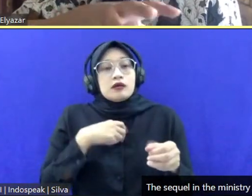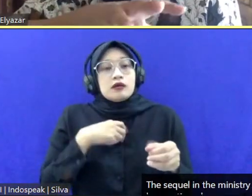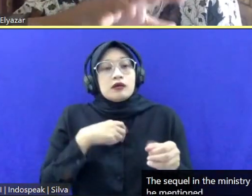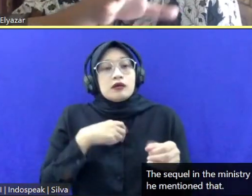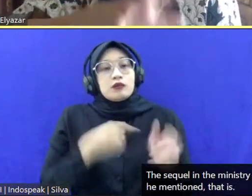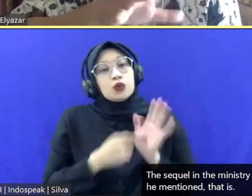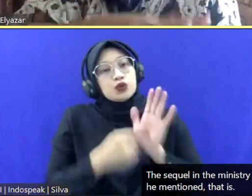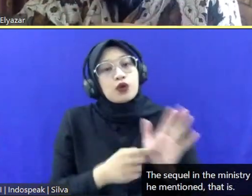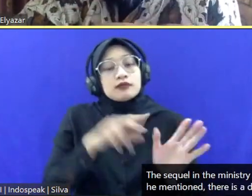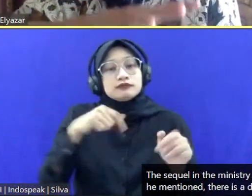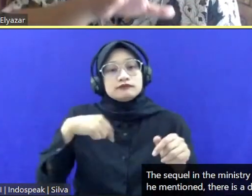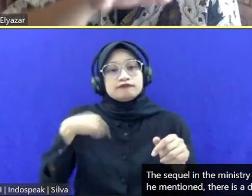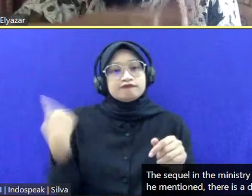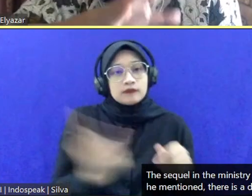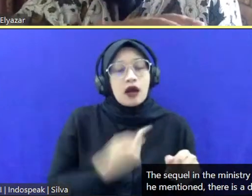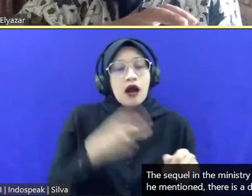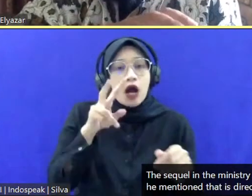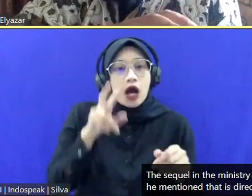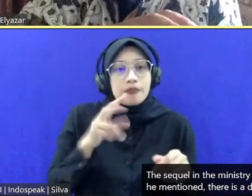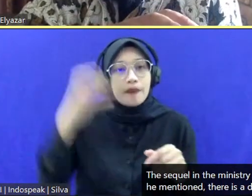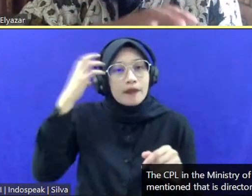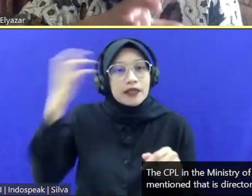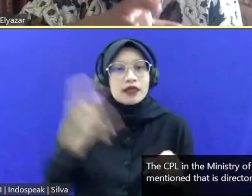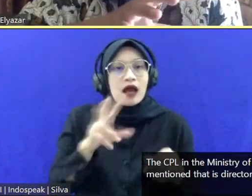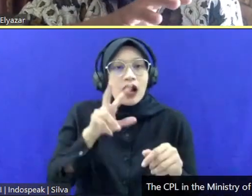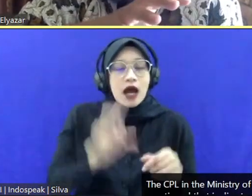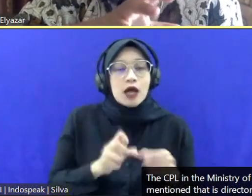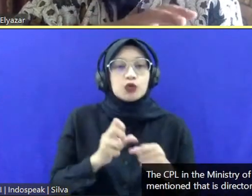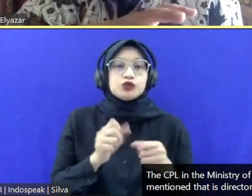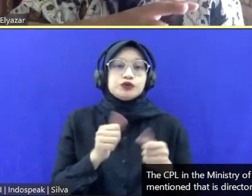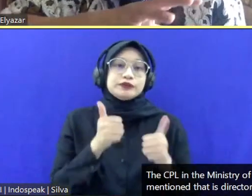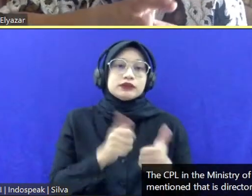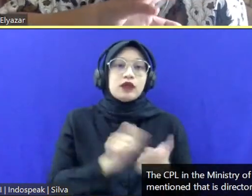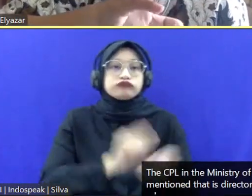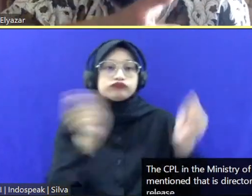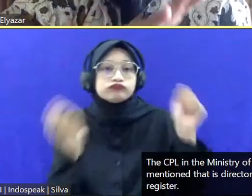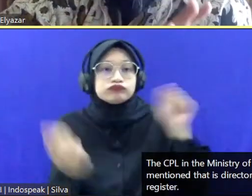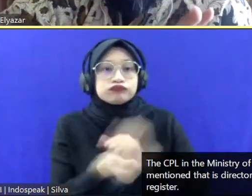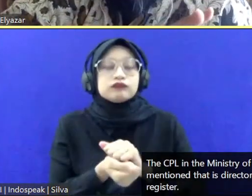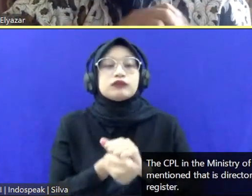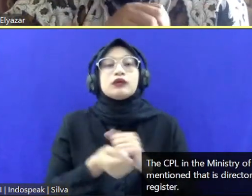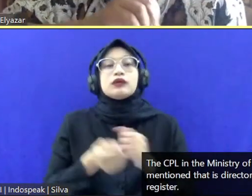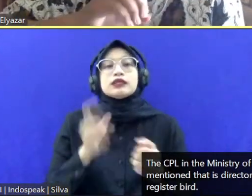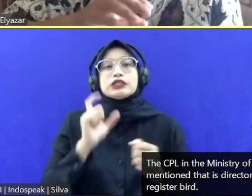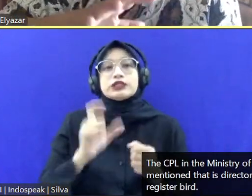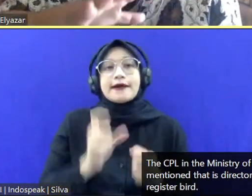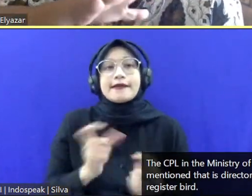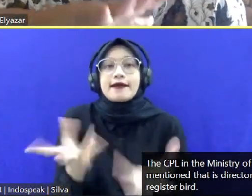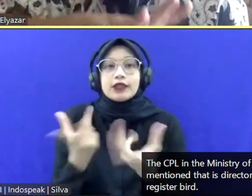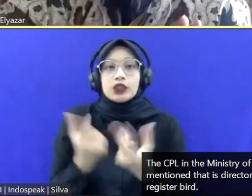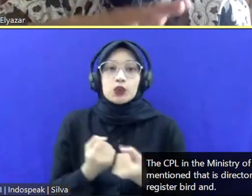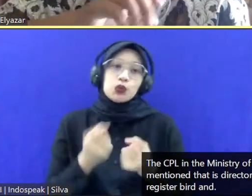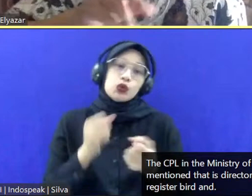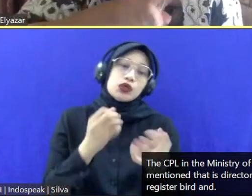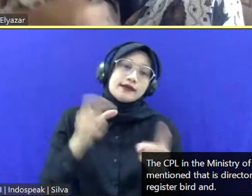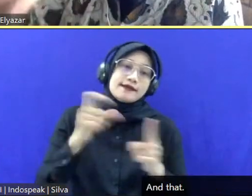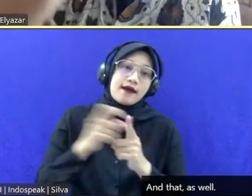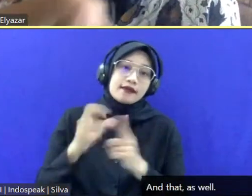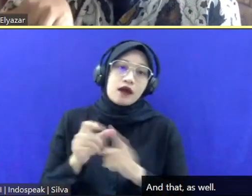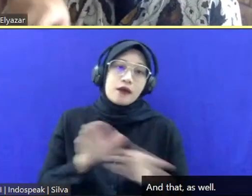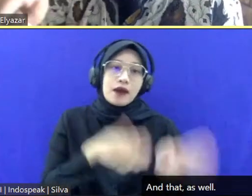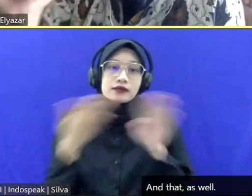there is a directorate specific for register birth and death as well,